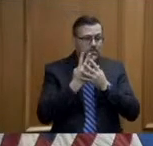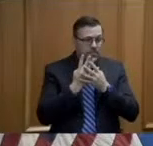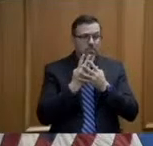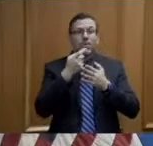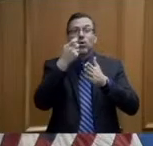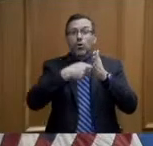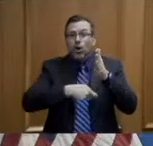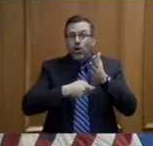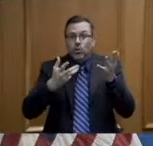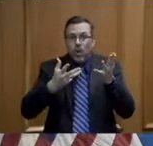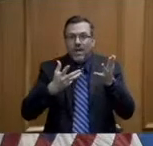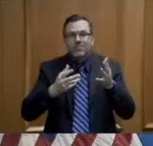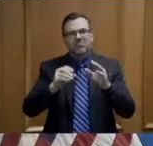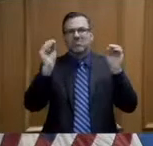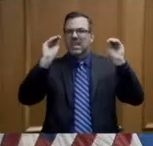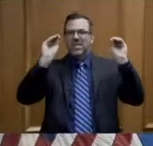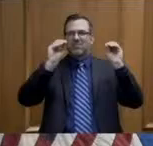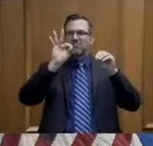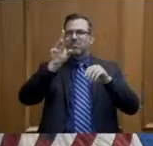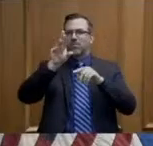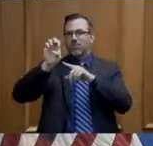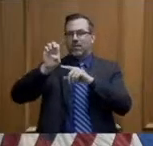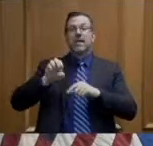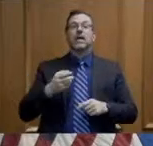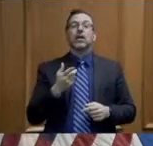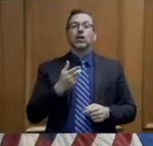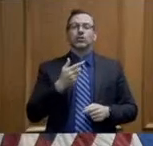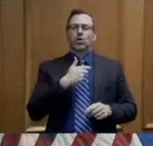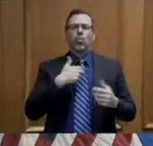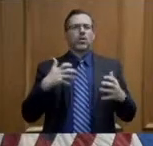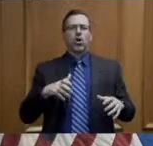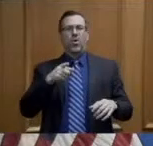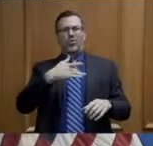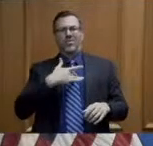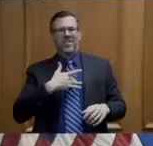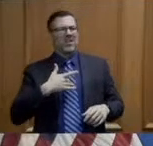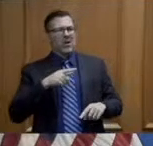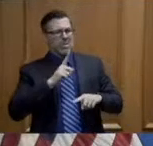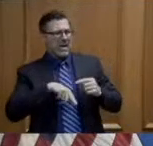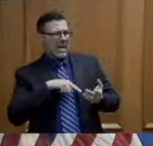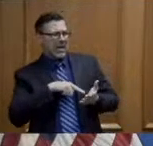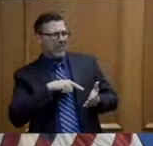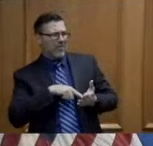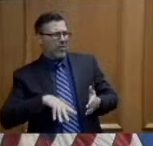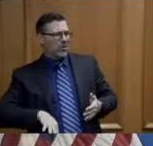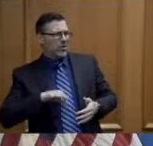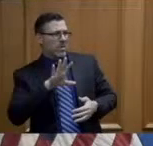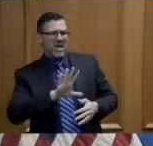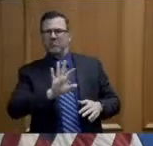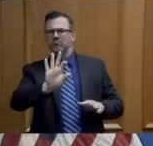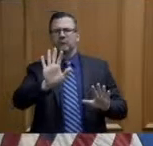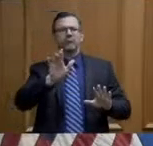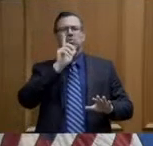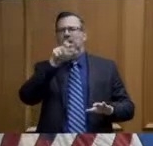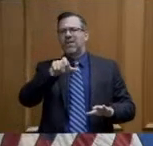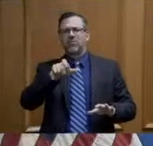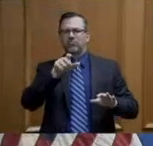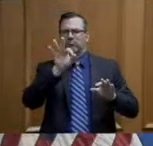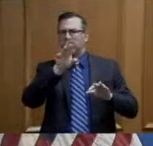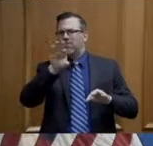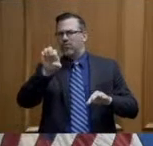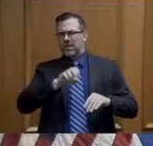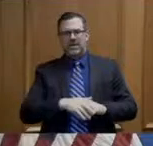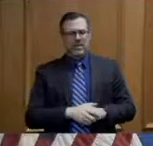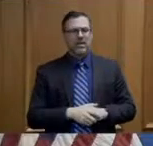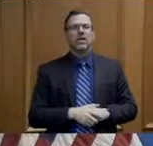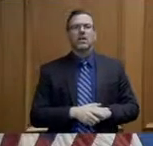monetary barriers or insurance barriers to be put up between you if you think you need a test and actually getting that. So we are expanding